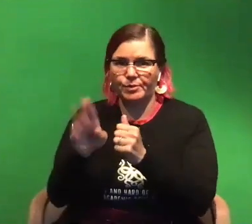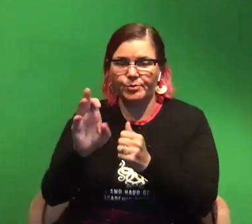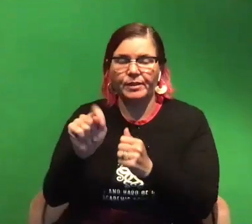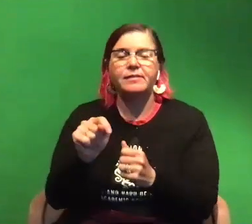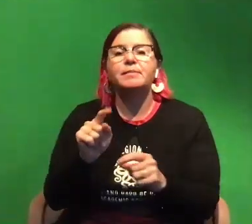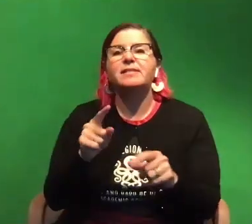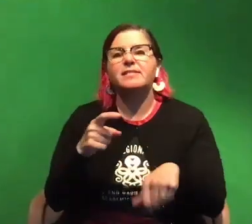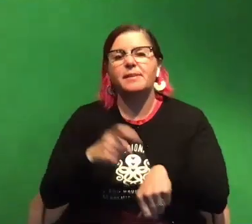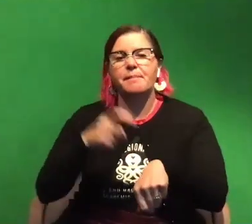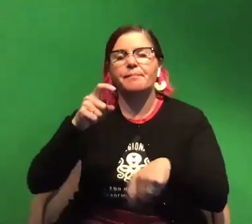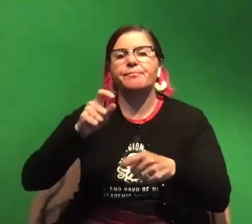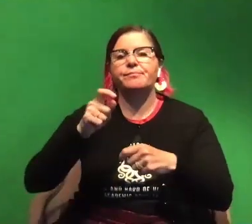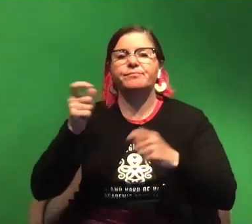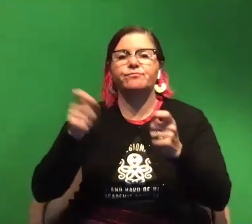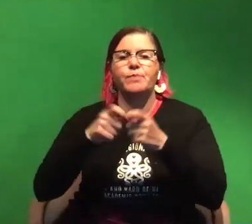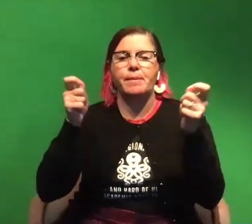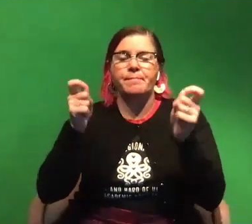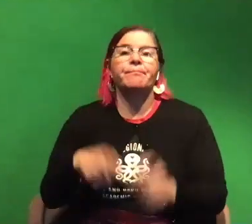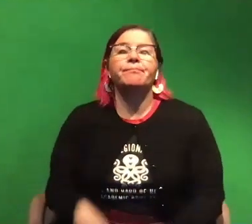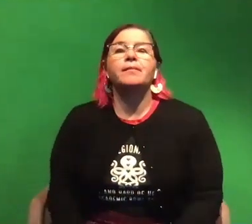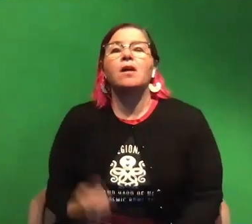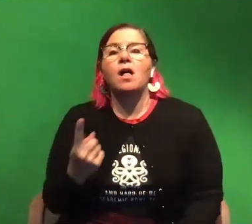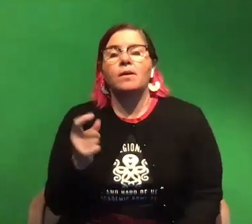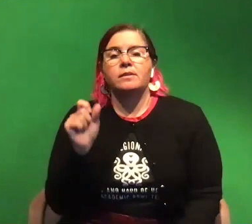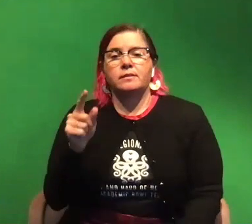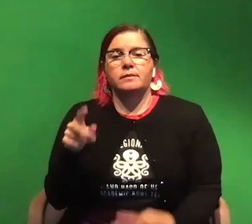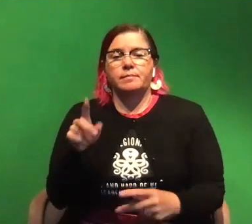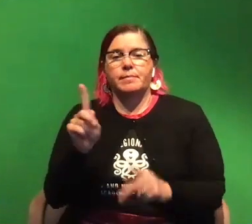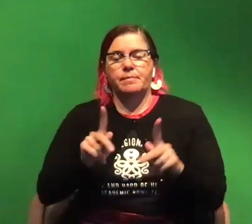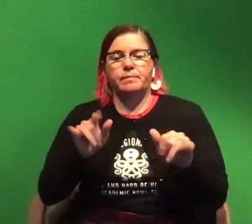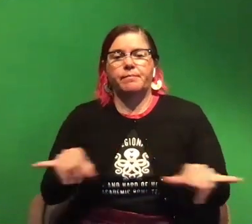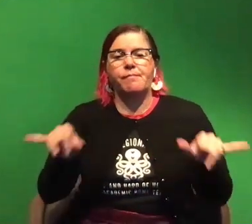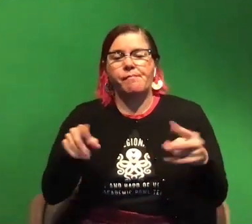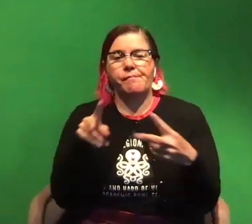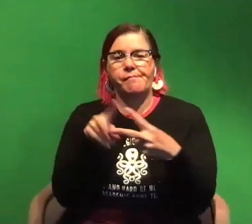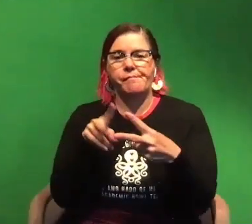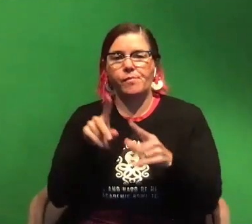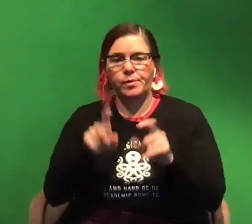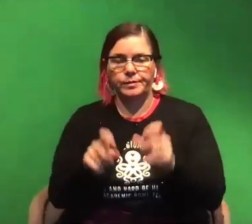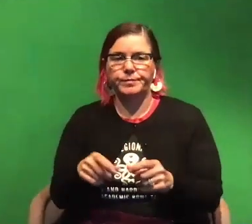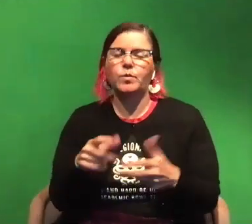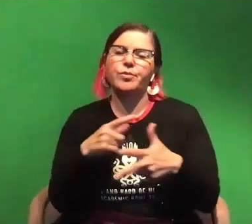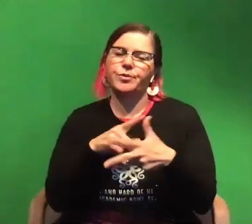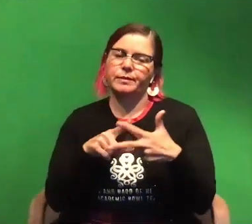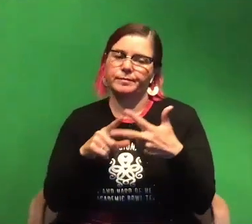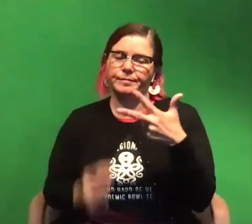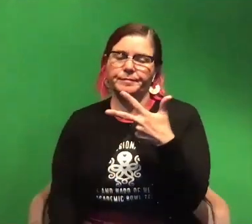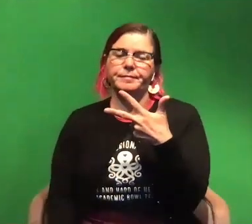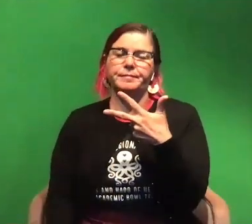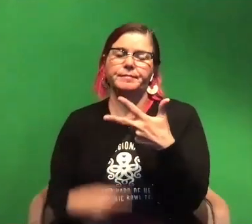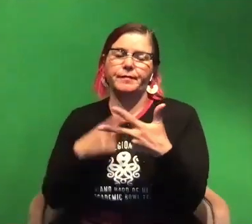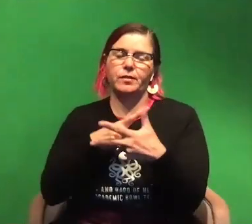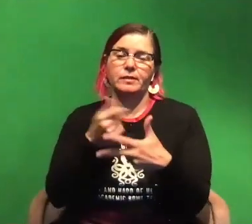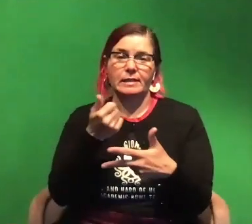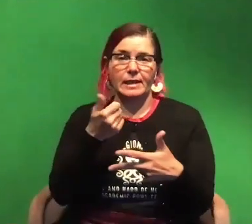time to wrap it up. So we always ask people the same two questions, well, three questions at the end of sessions. First, is there